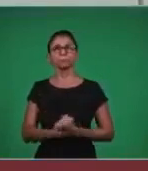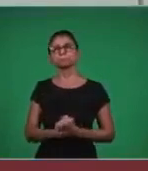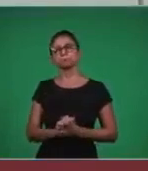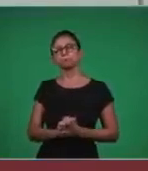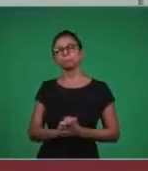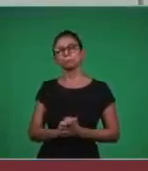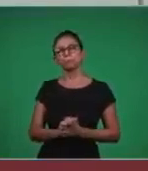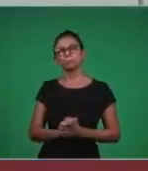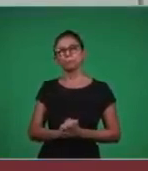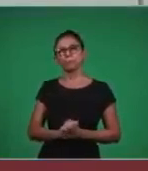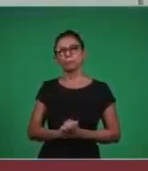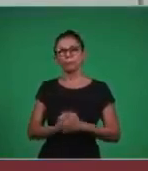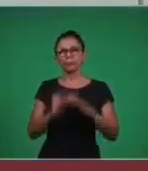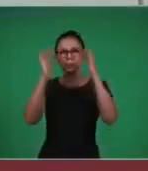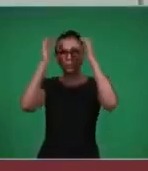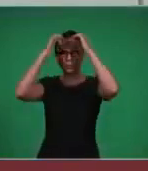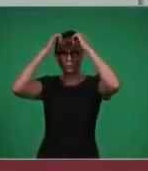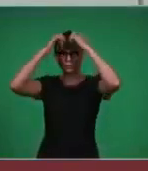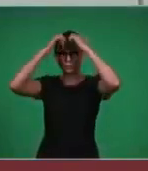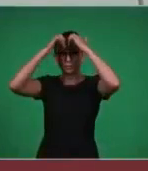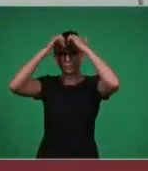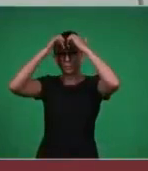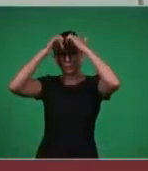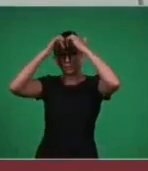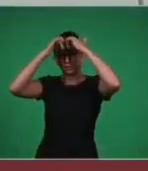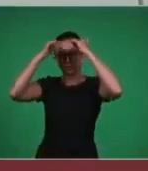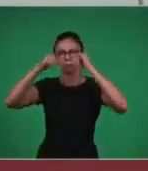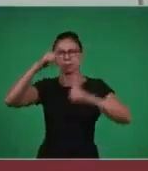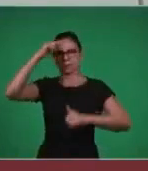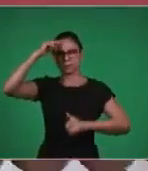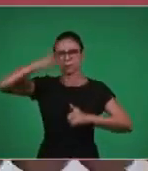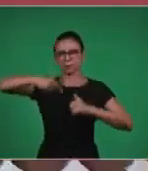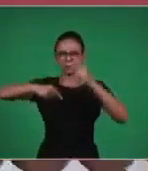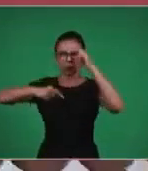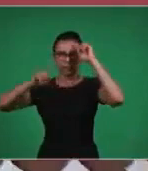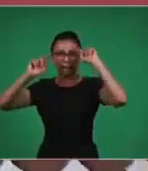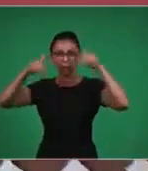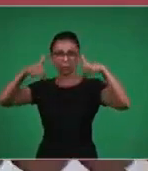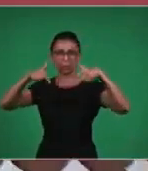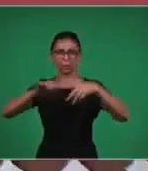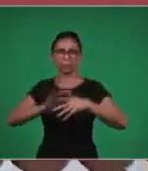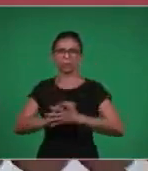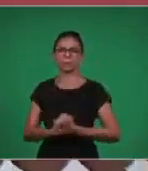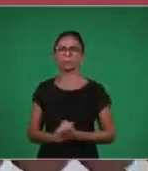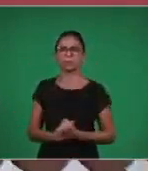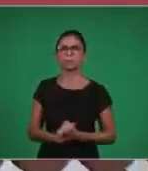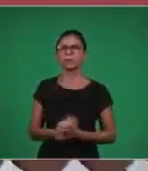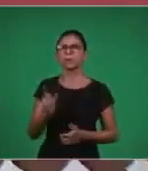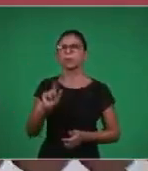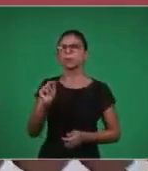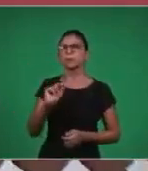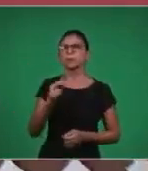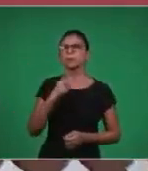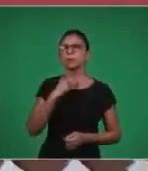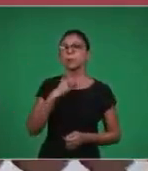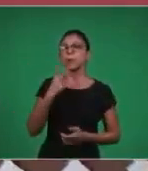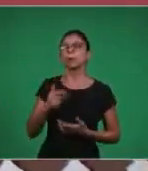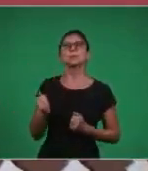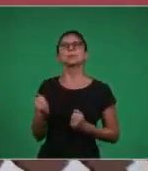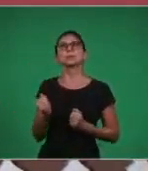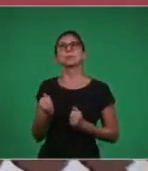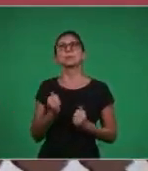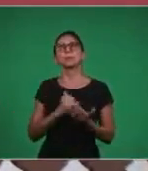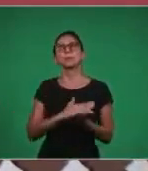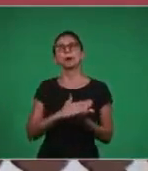example of executive functions I'm going to bring to you, which is driving. Because executive functions, they do